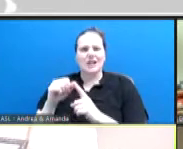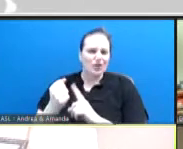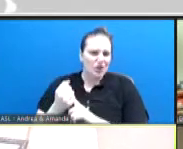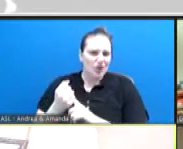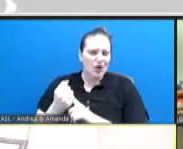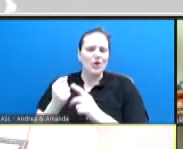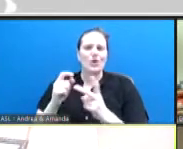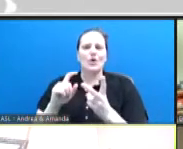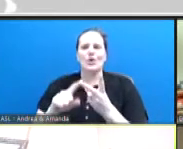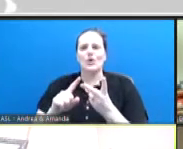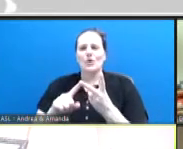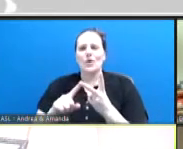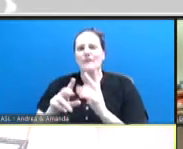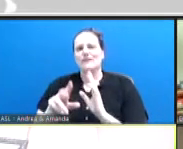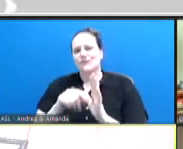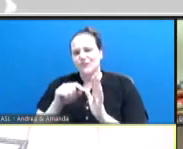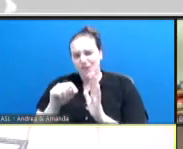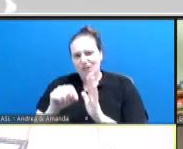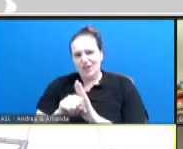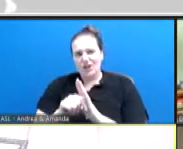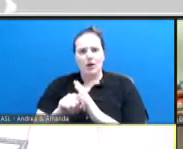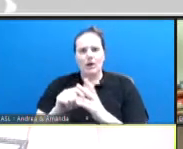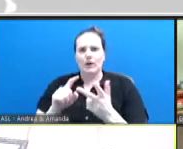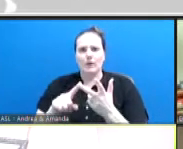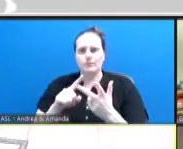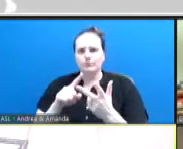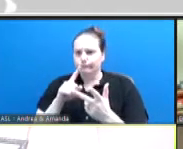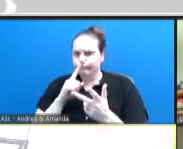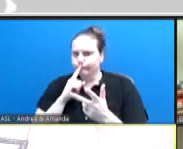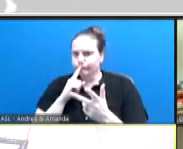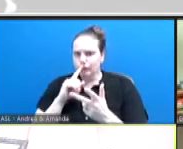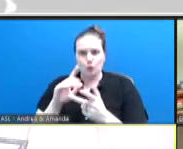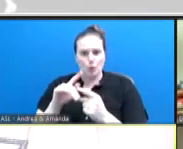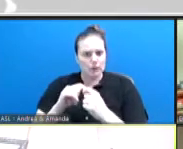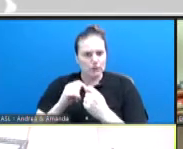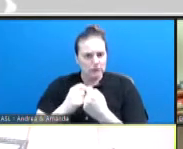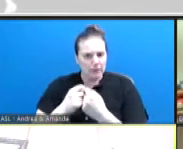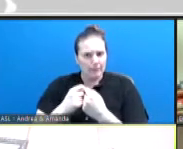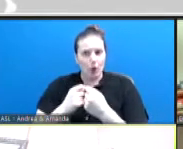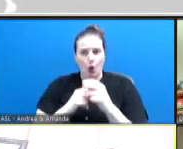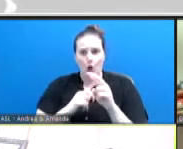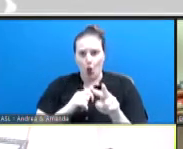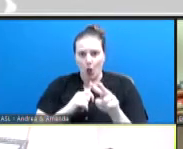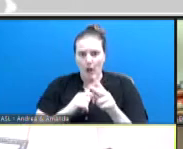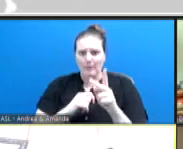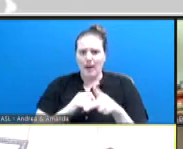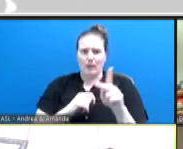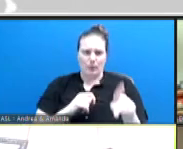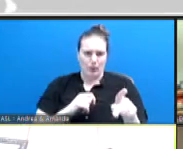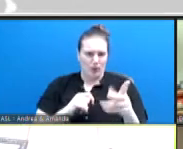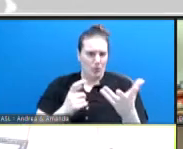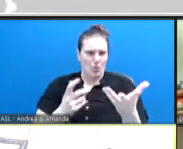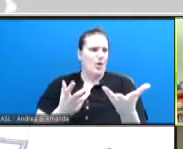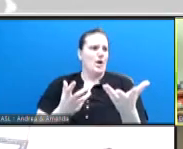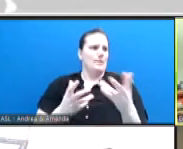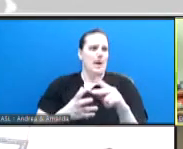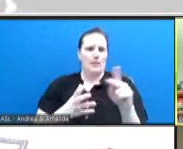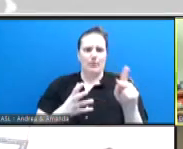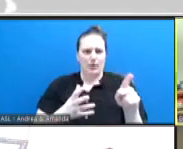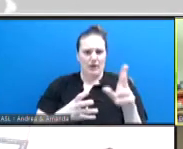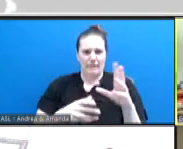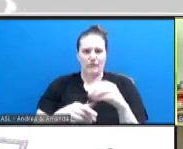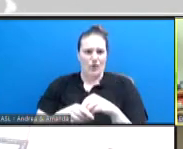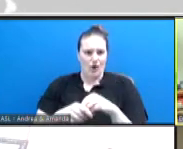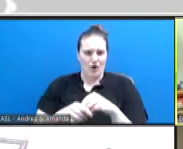I saw that you looked at videos, but I never saw that your team looked at PowerPoints. And so where are our PowerPoints? Okay. Where are